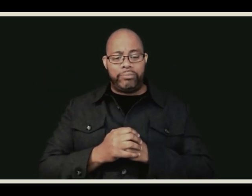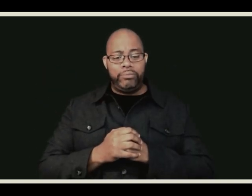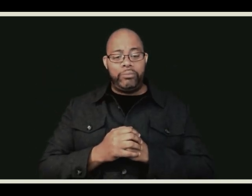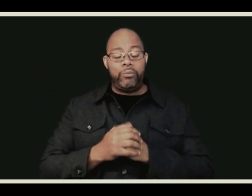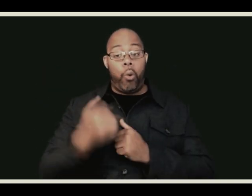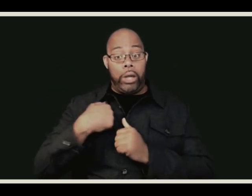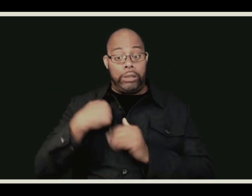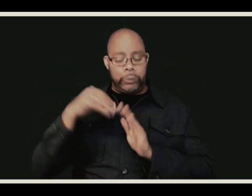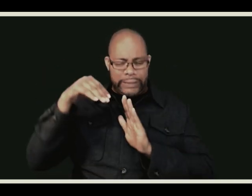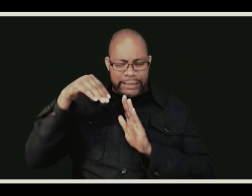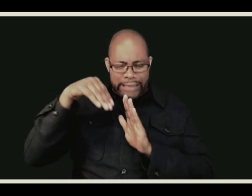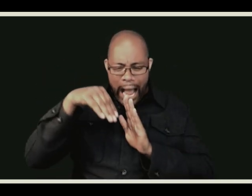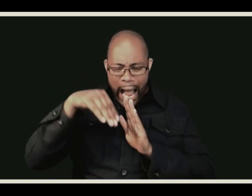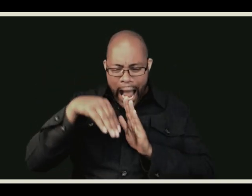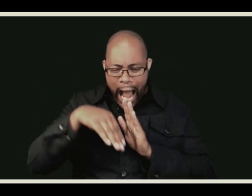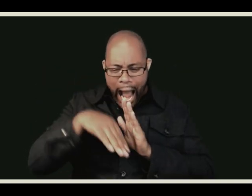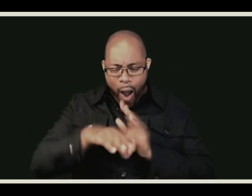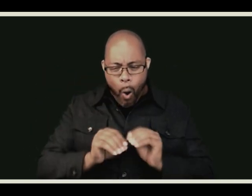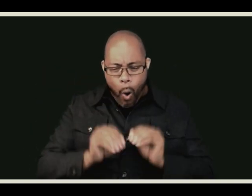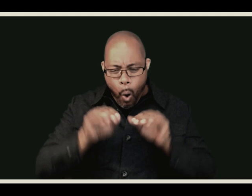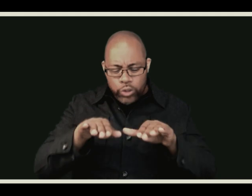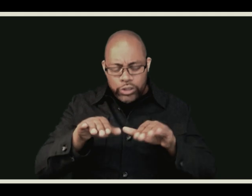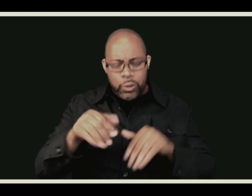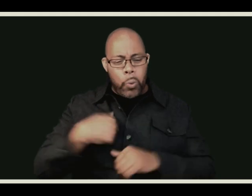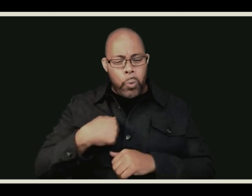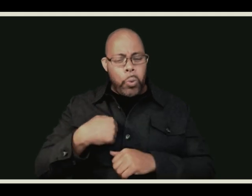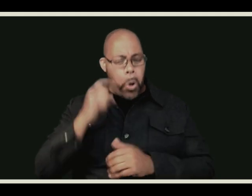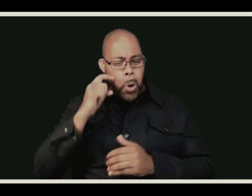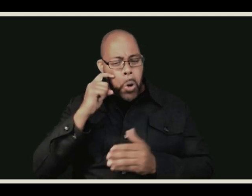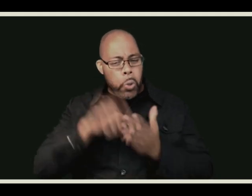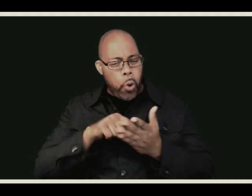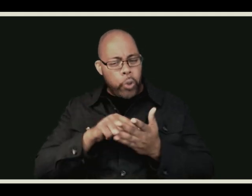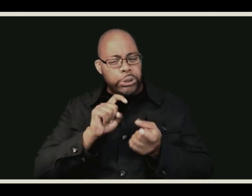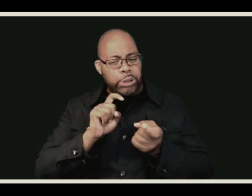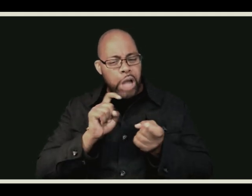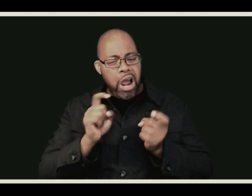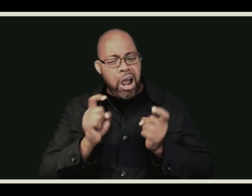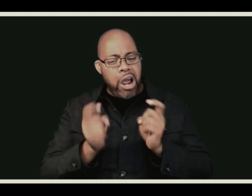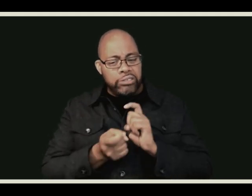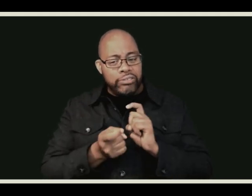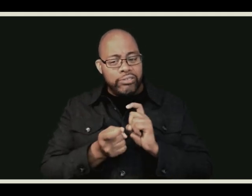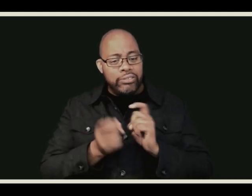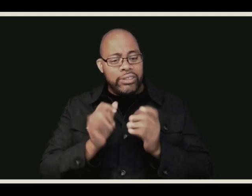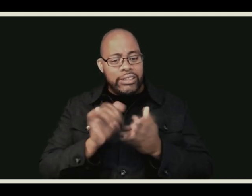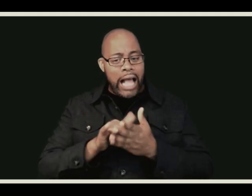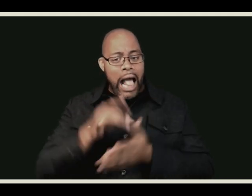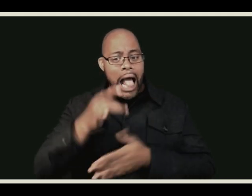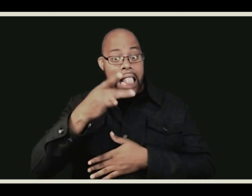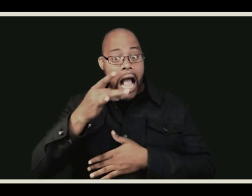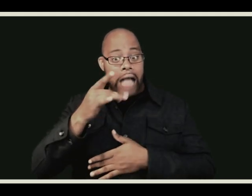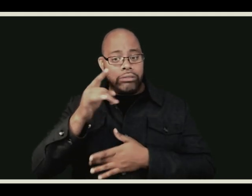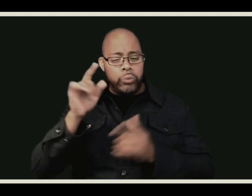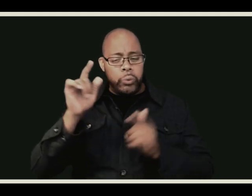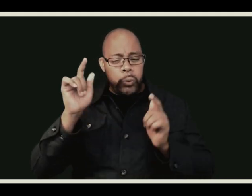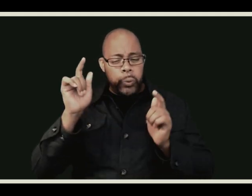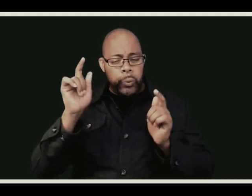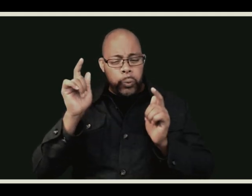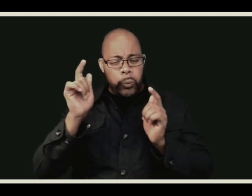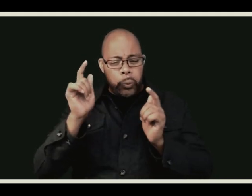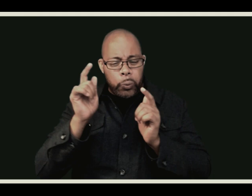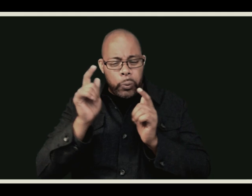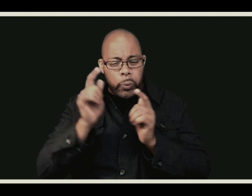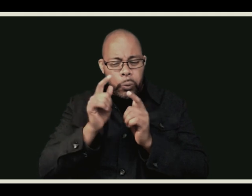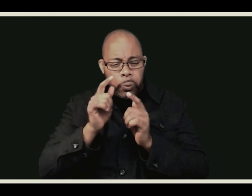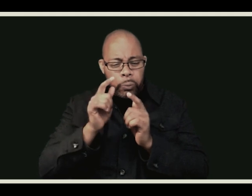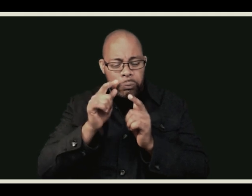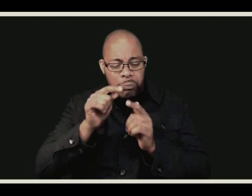we descend into the ocean's depth, we are quickly going to notice something changing. And that's our light getting dimmer and dimmer and dimmer.